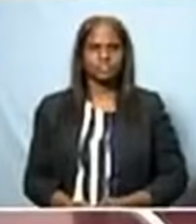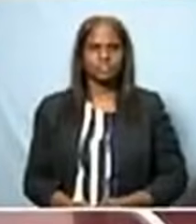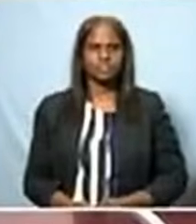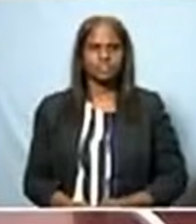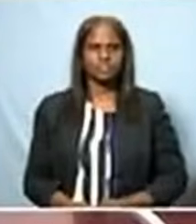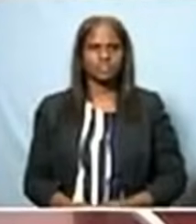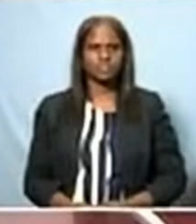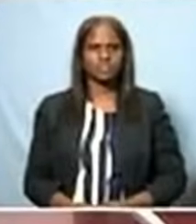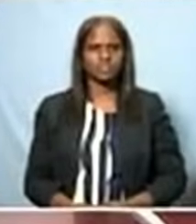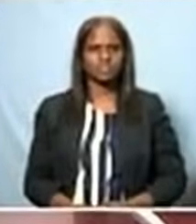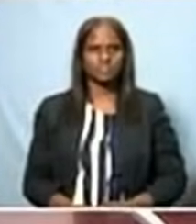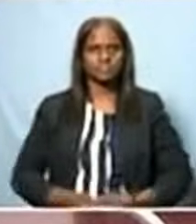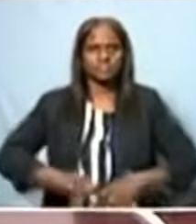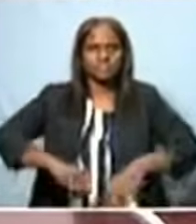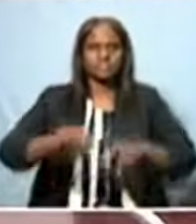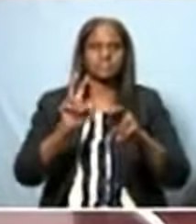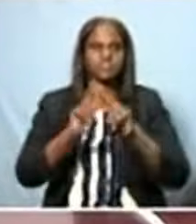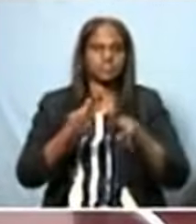Thanks so much, Chair.